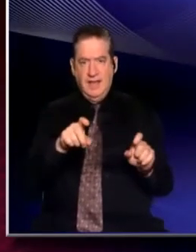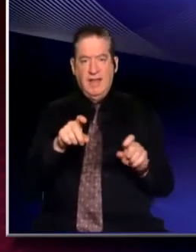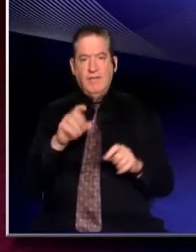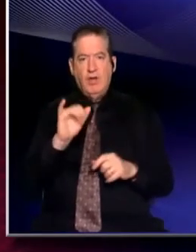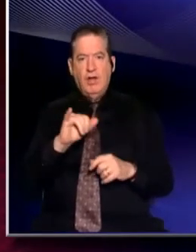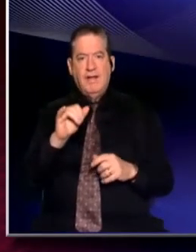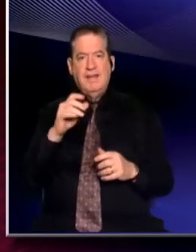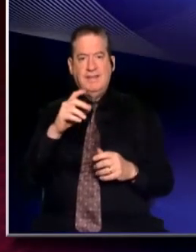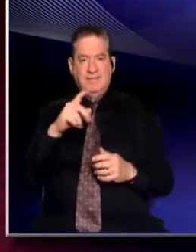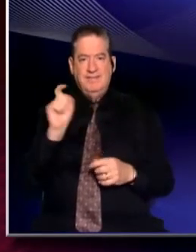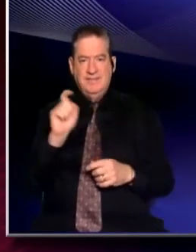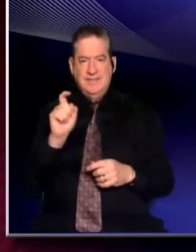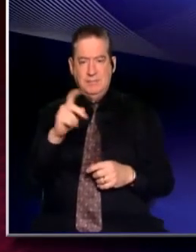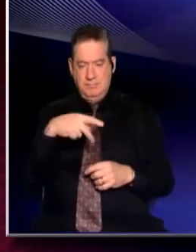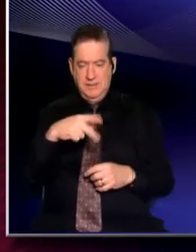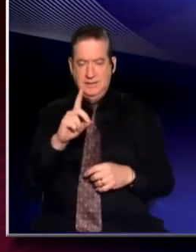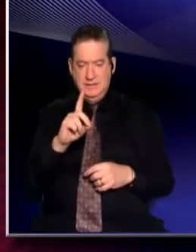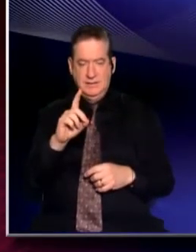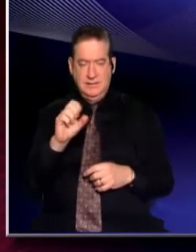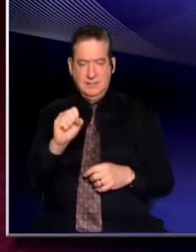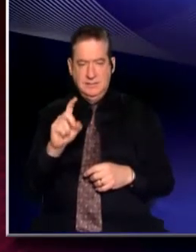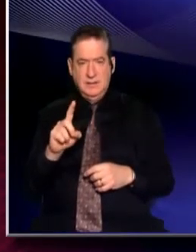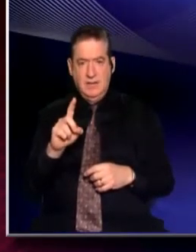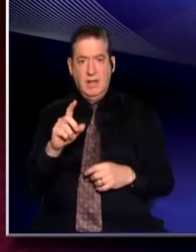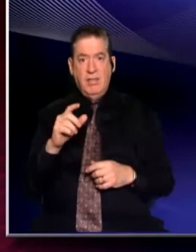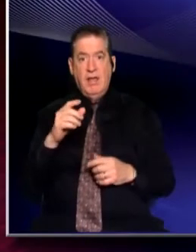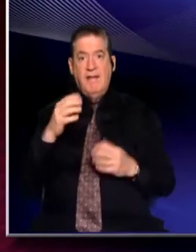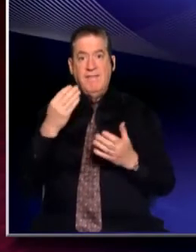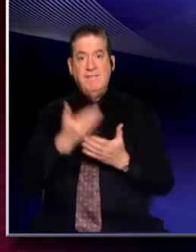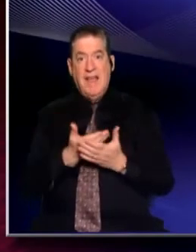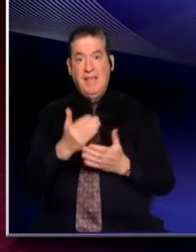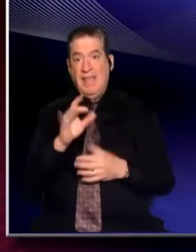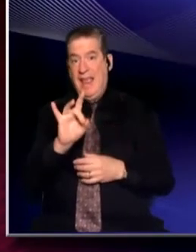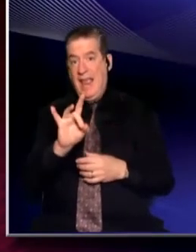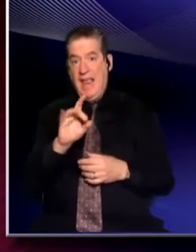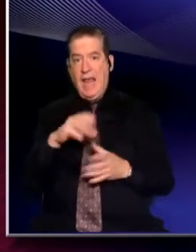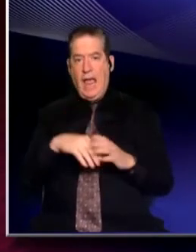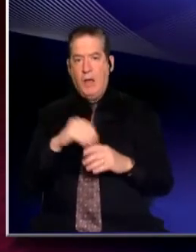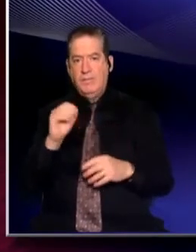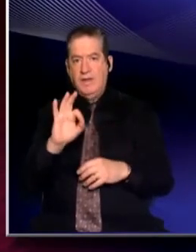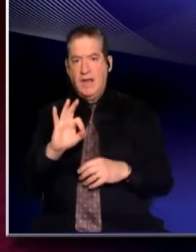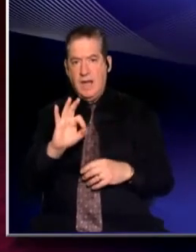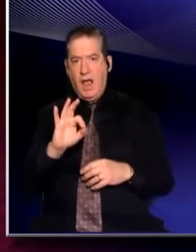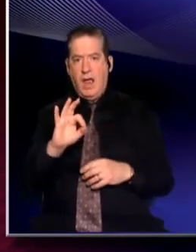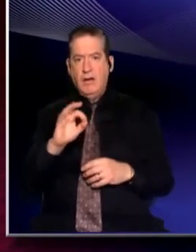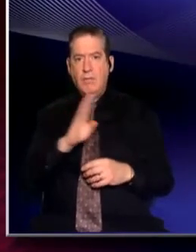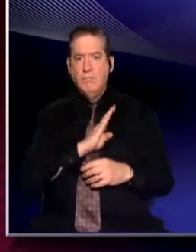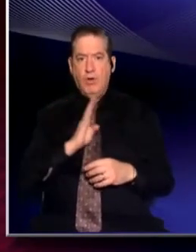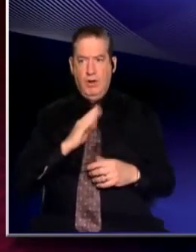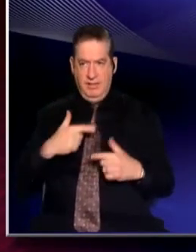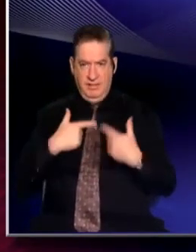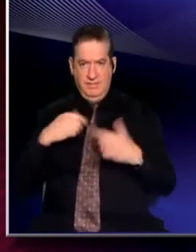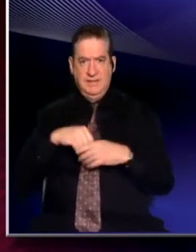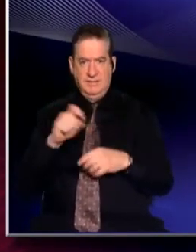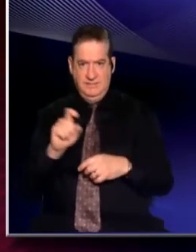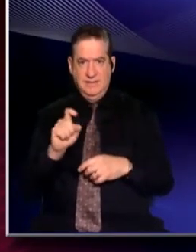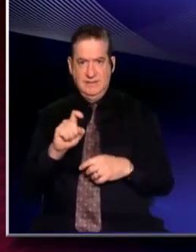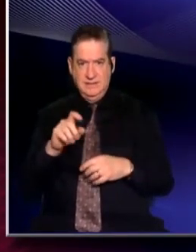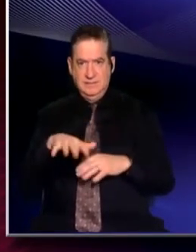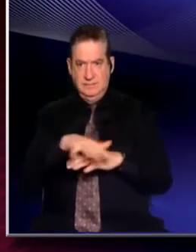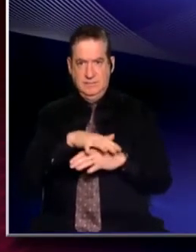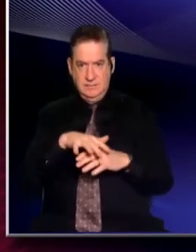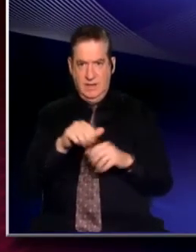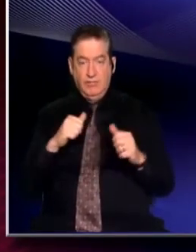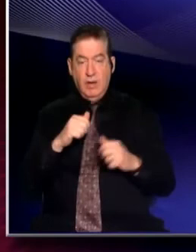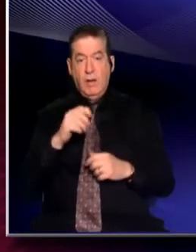Deaf. That was primarily based on that fact that 8 of 9 board members live in the Phoenix metropolitan area. Mike Gordon